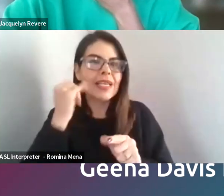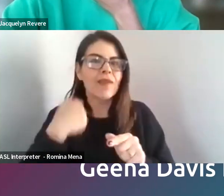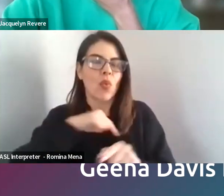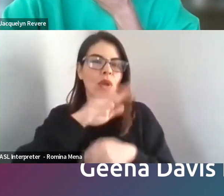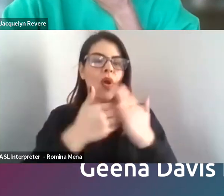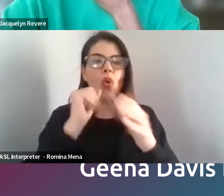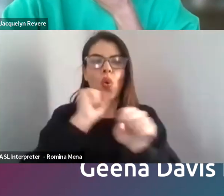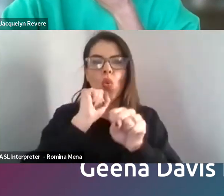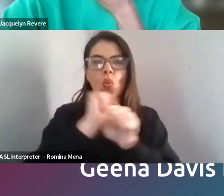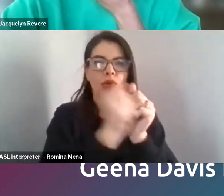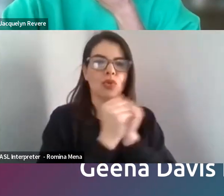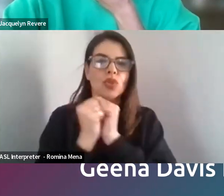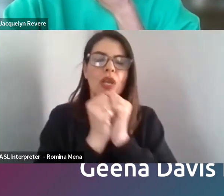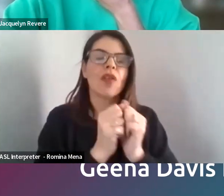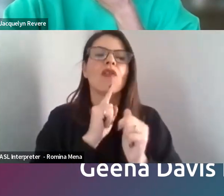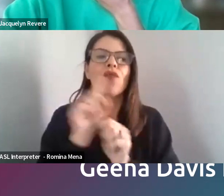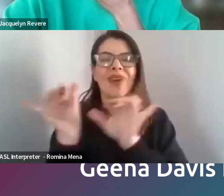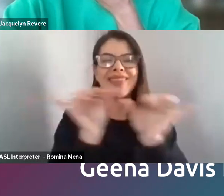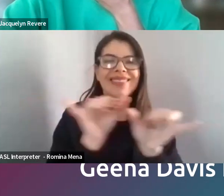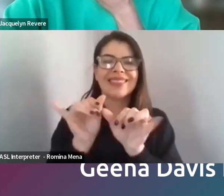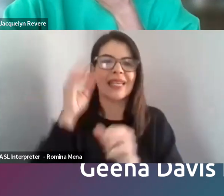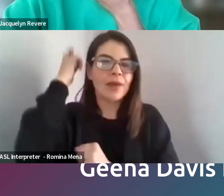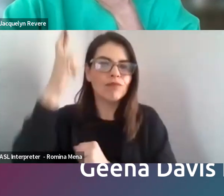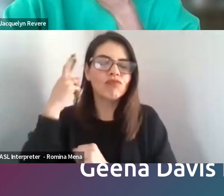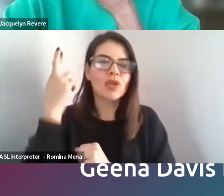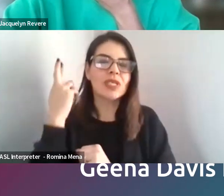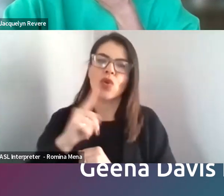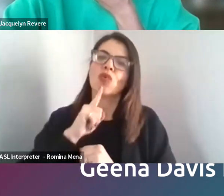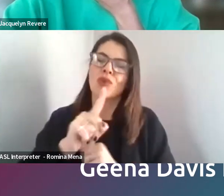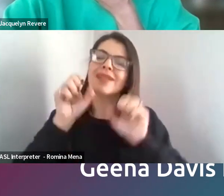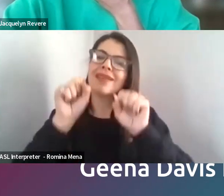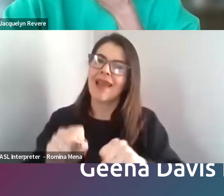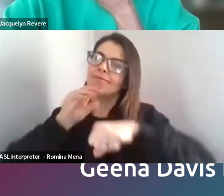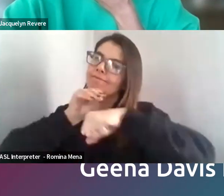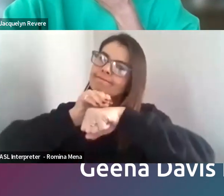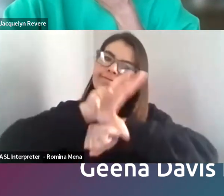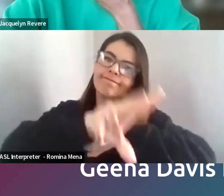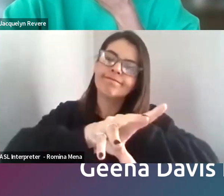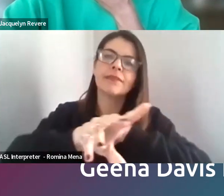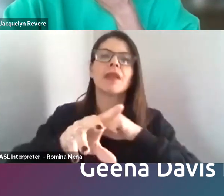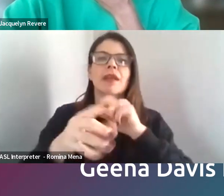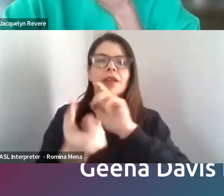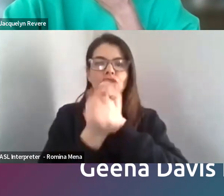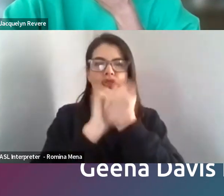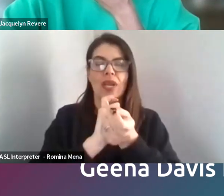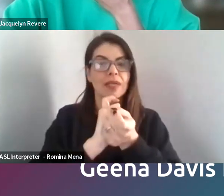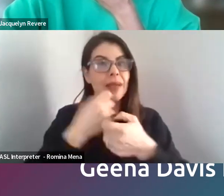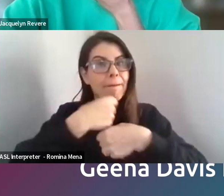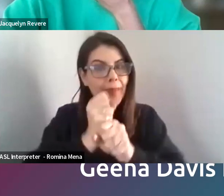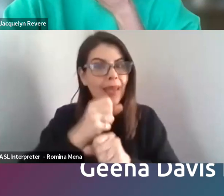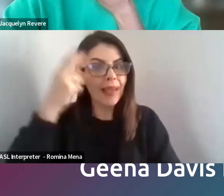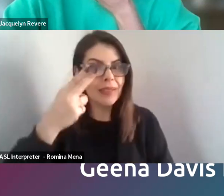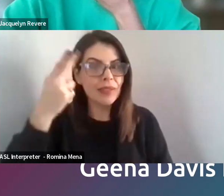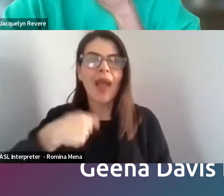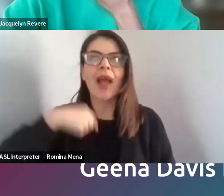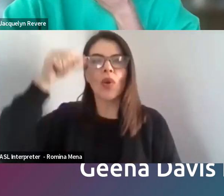for a common cause and are really able to affect change and make history. And, you know, I